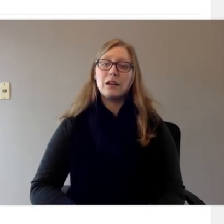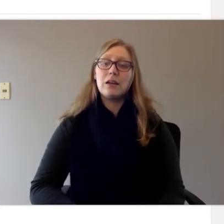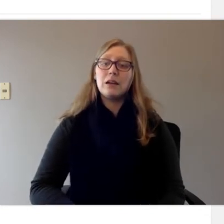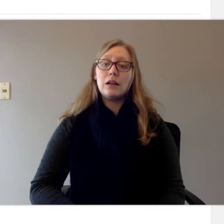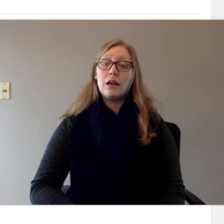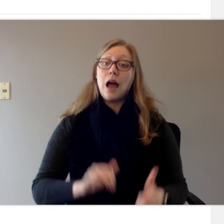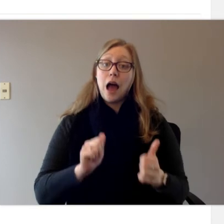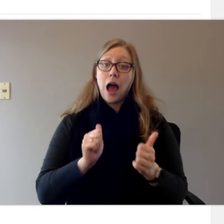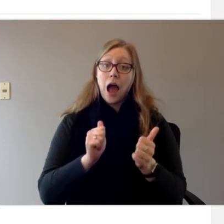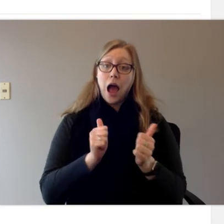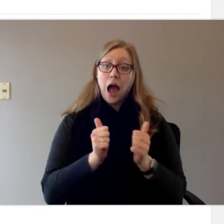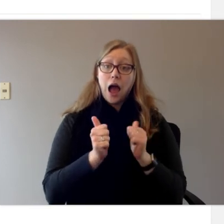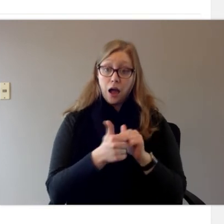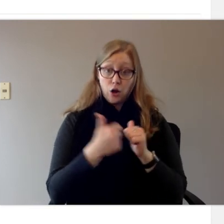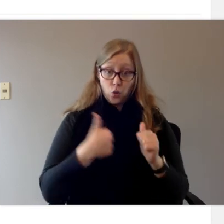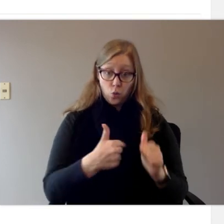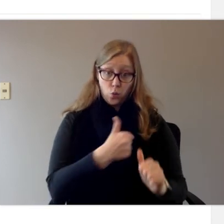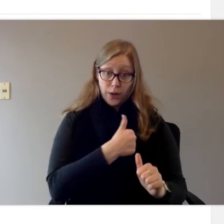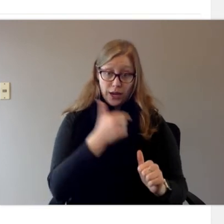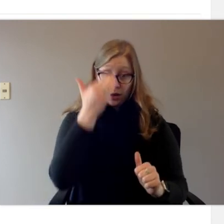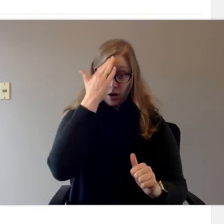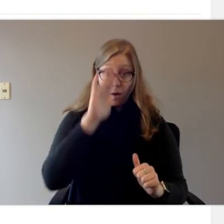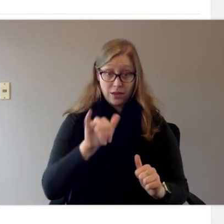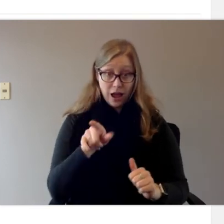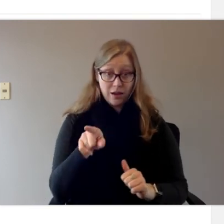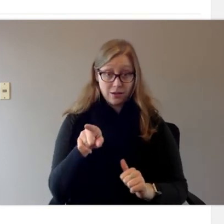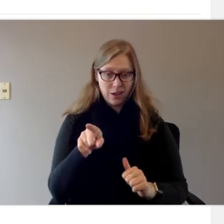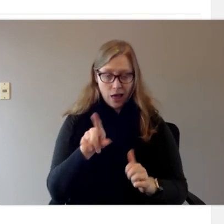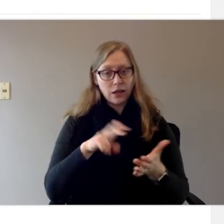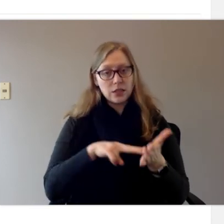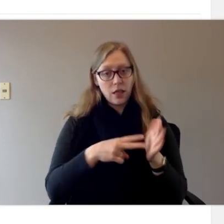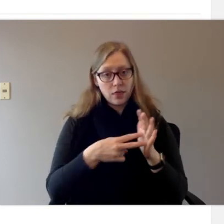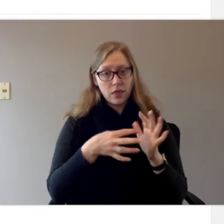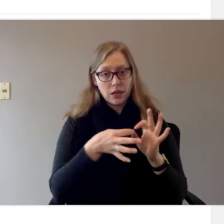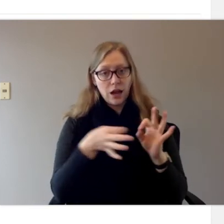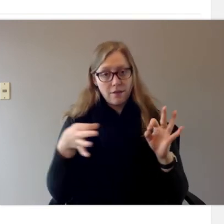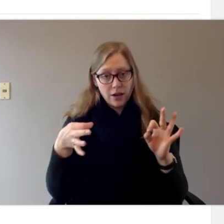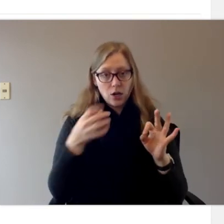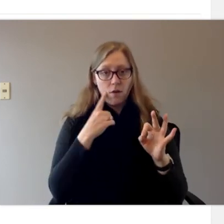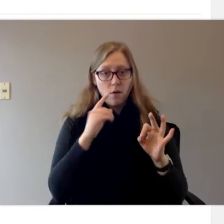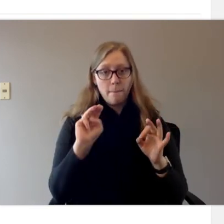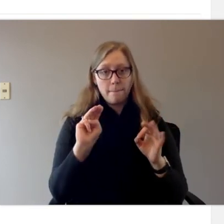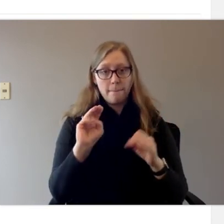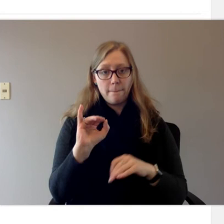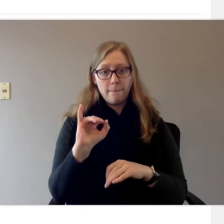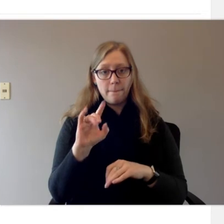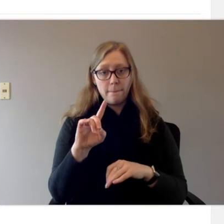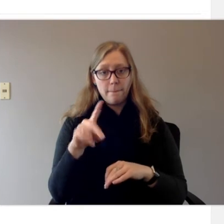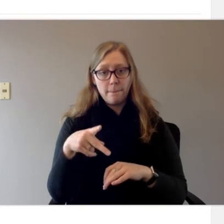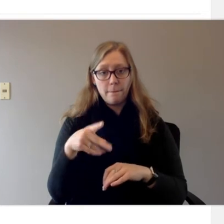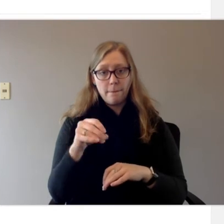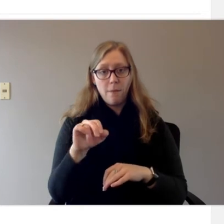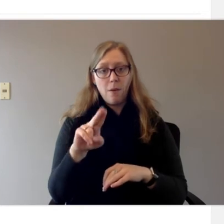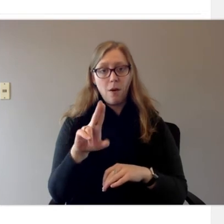And how do we know that? That's the definition of midpoint.